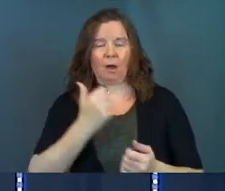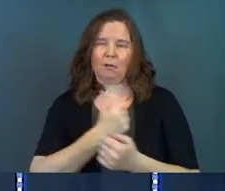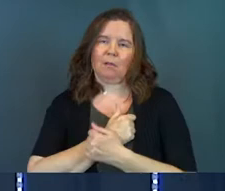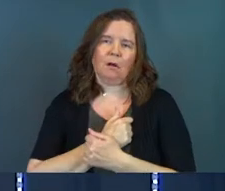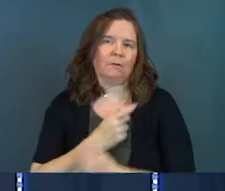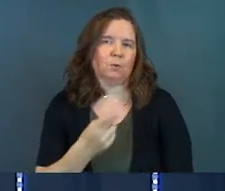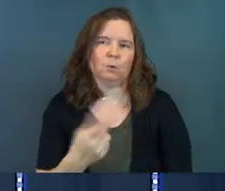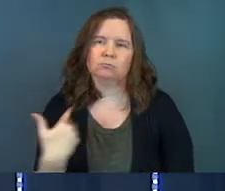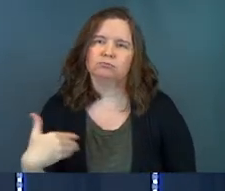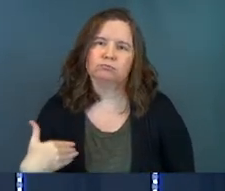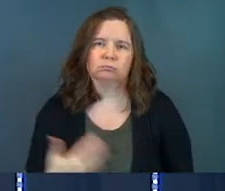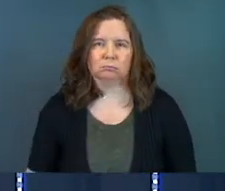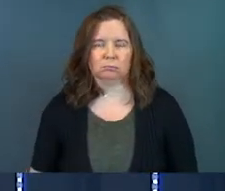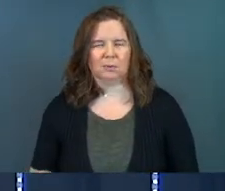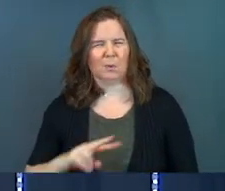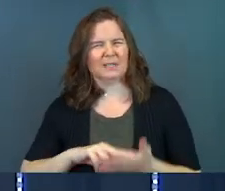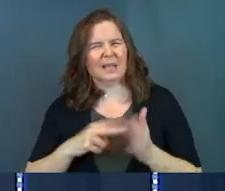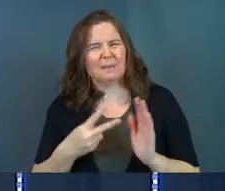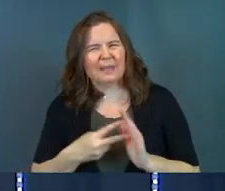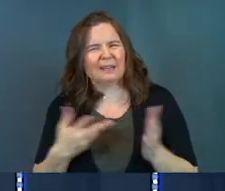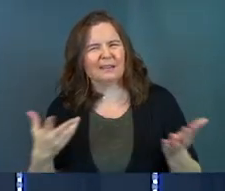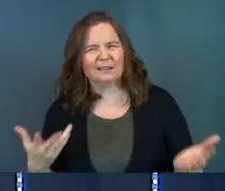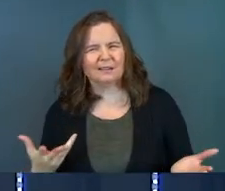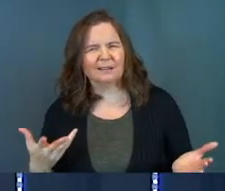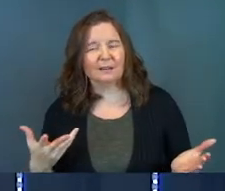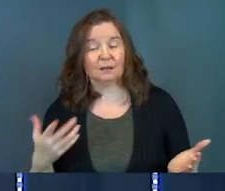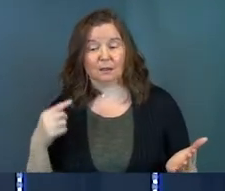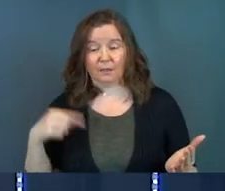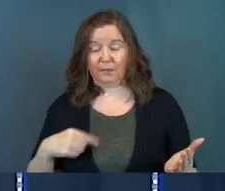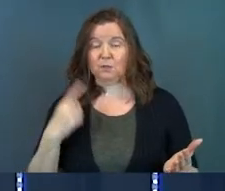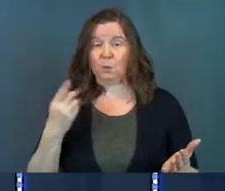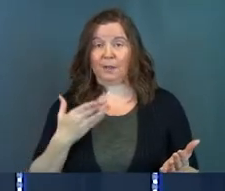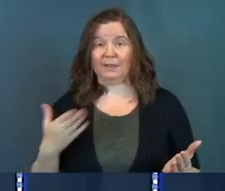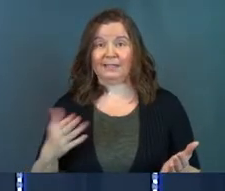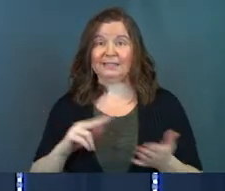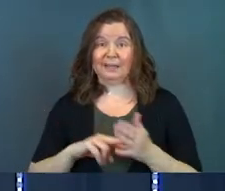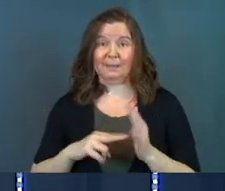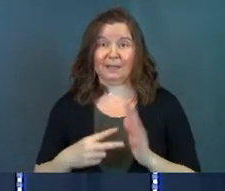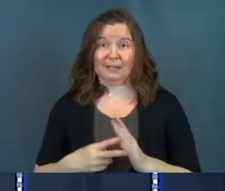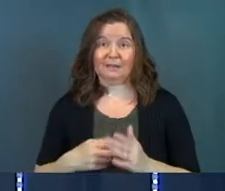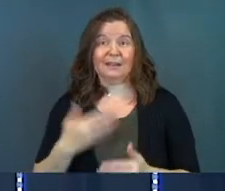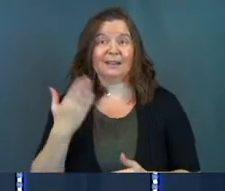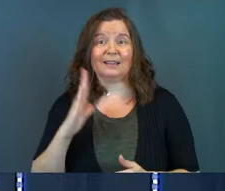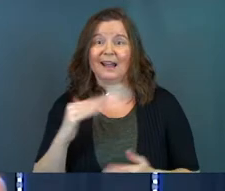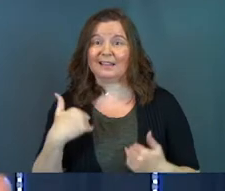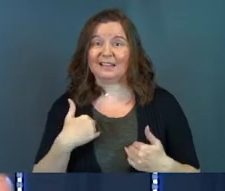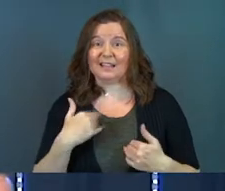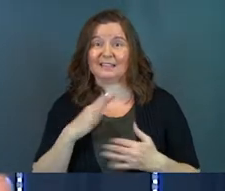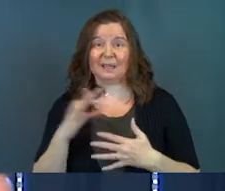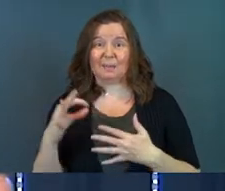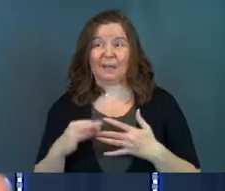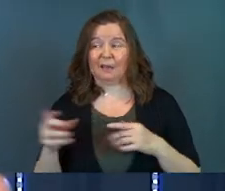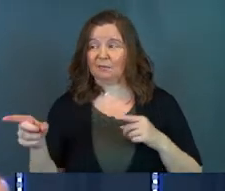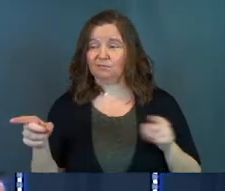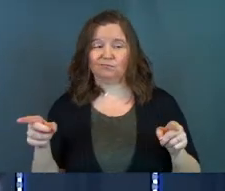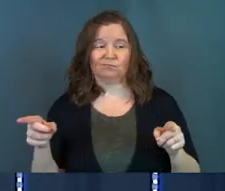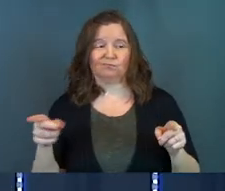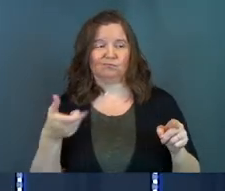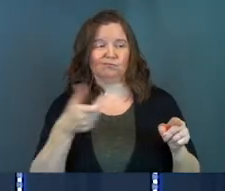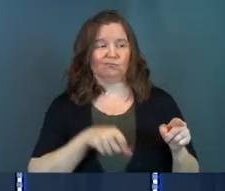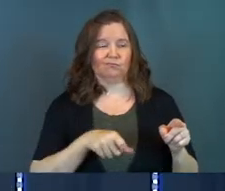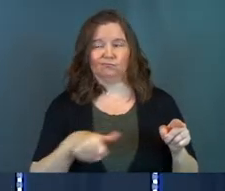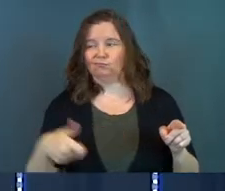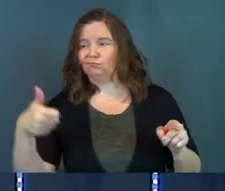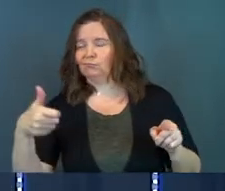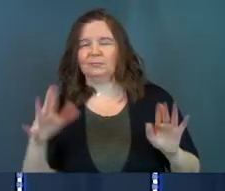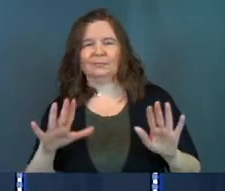you. But what does that mean? This is one of the things it means. God doesn't have favorites.